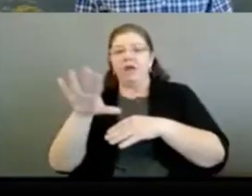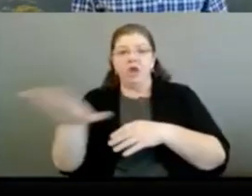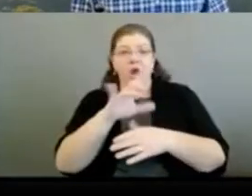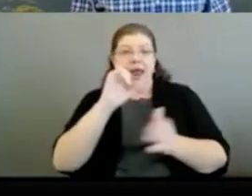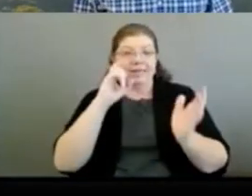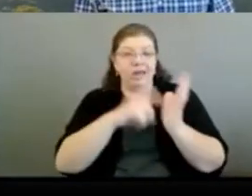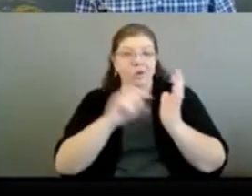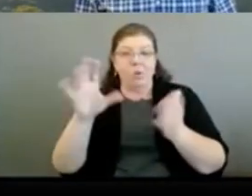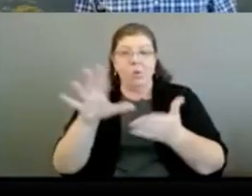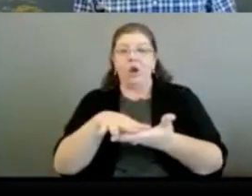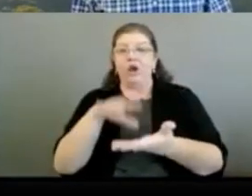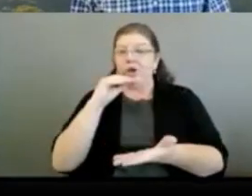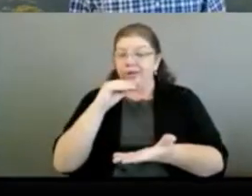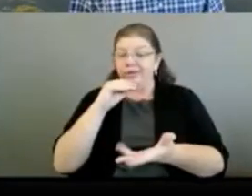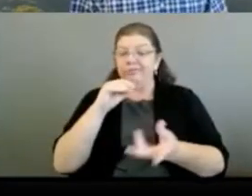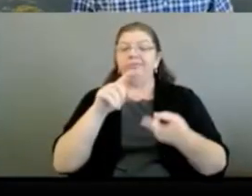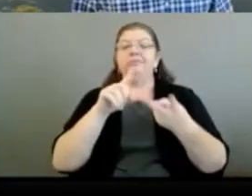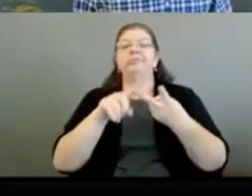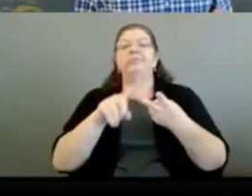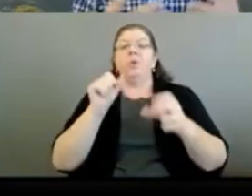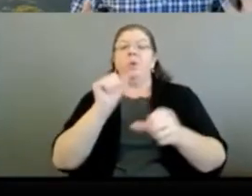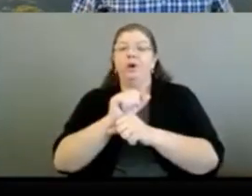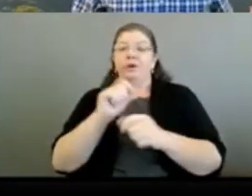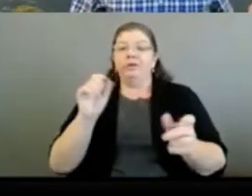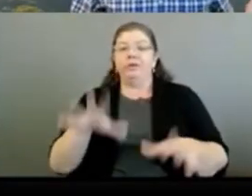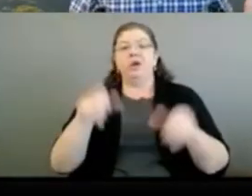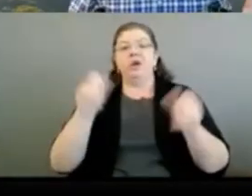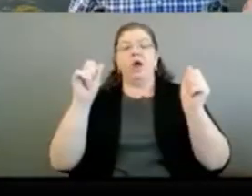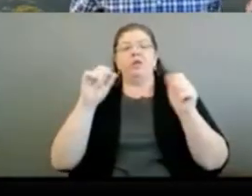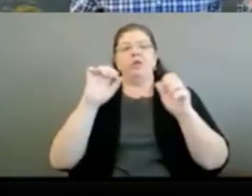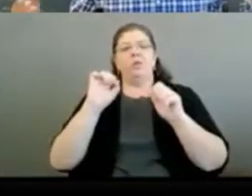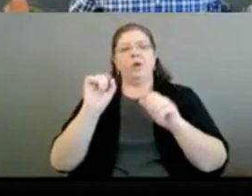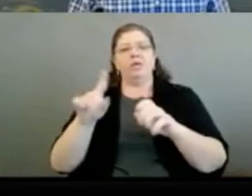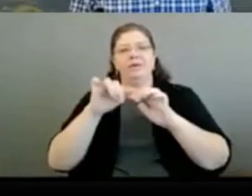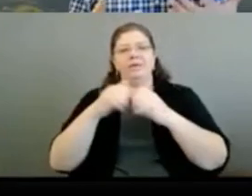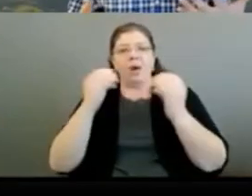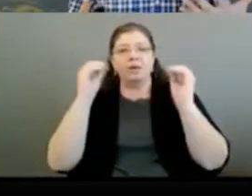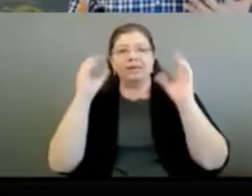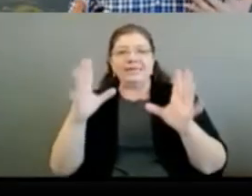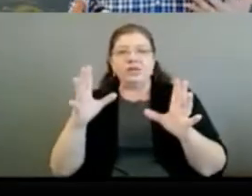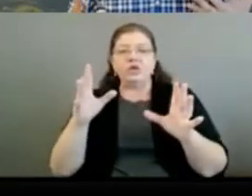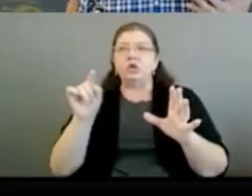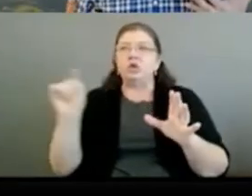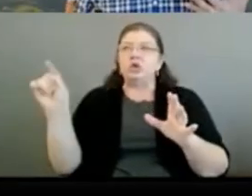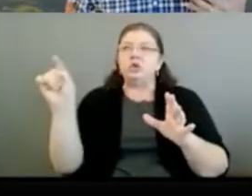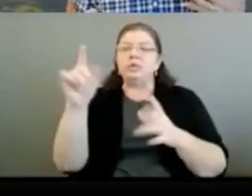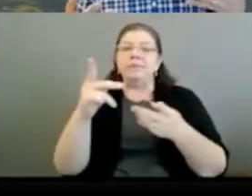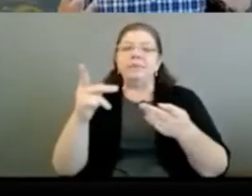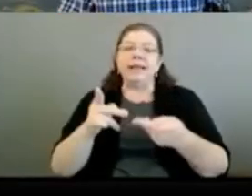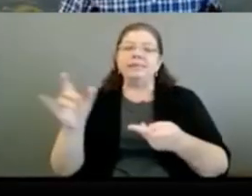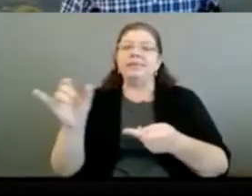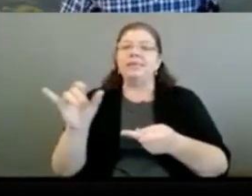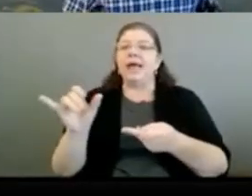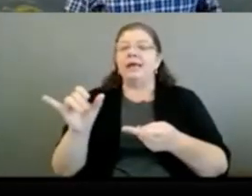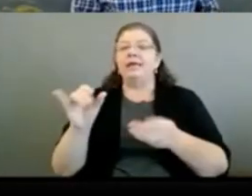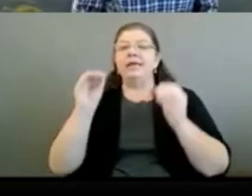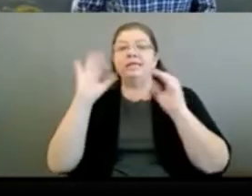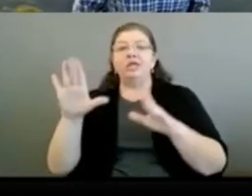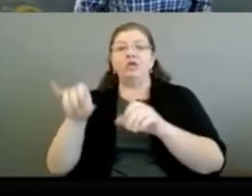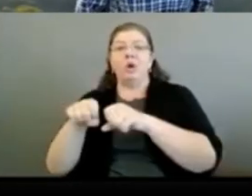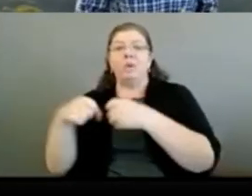And similarly, work has also taken on the question of how teachers in places like teacher break